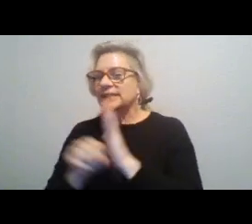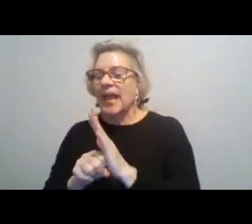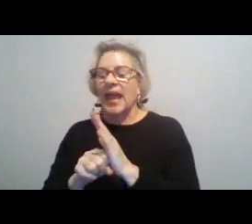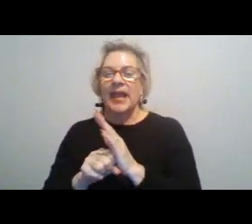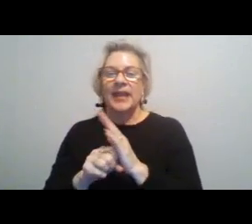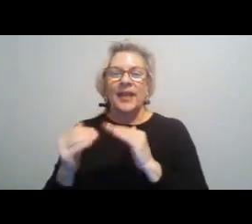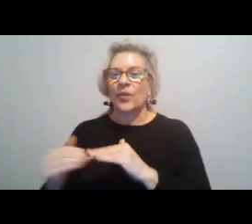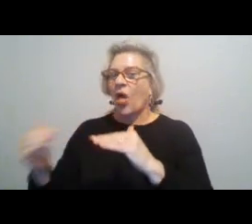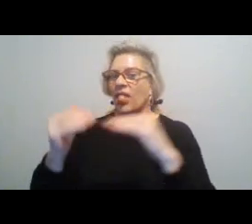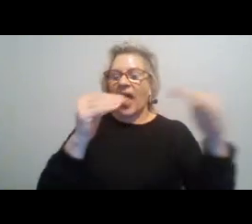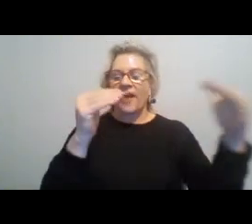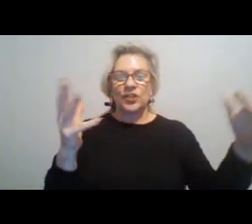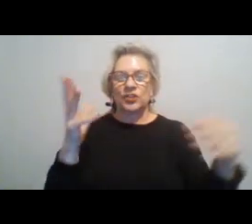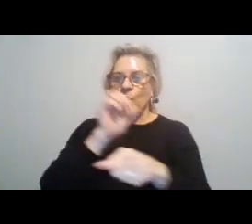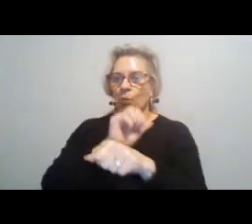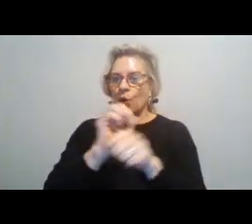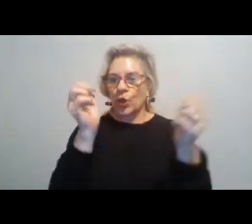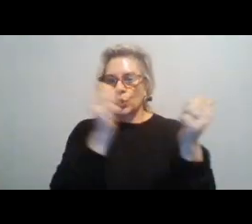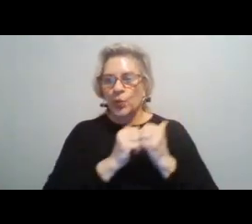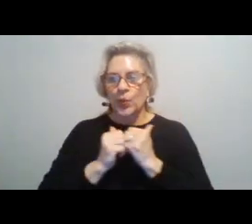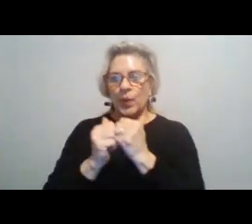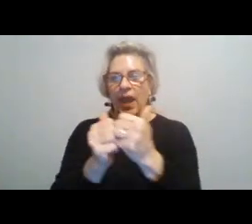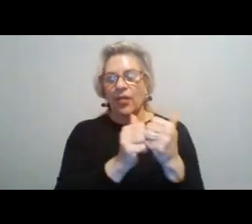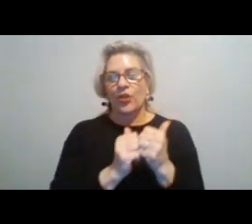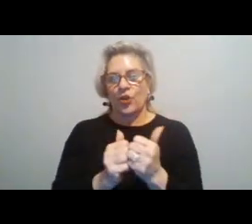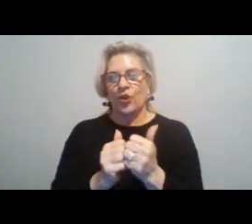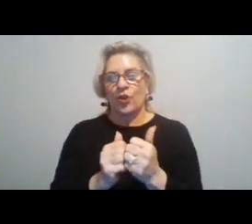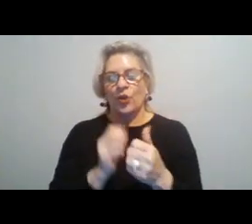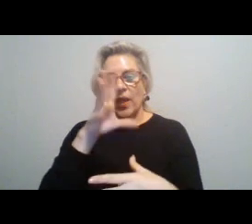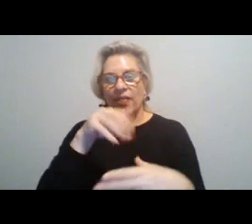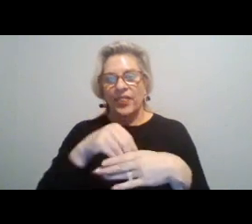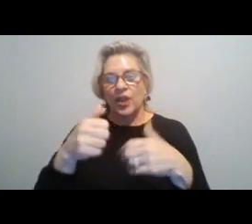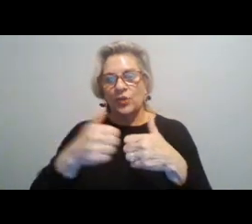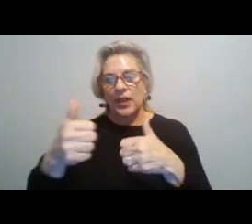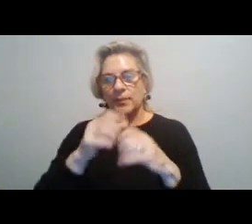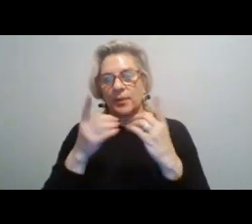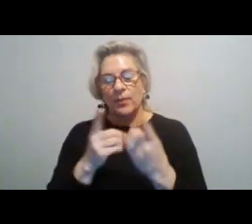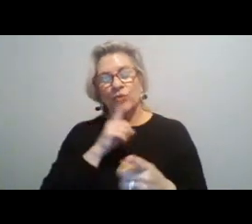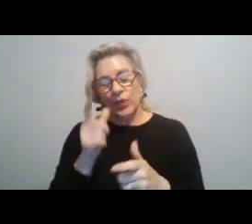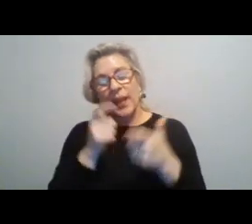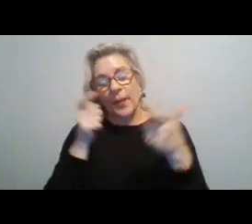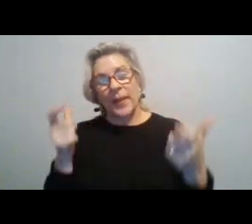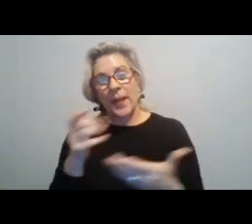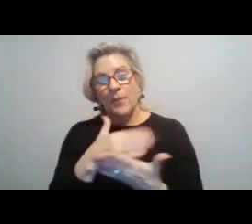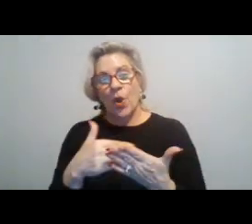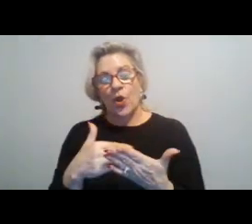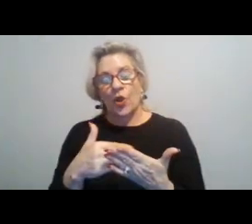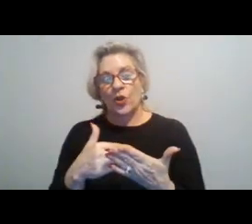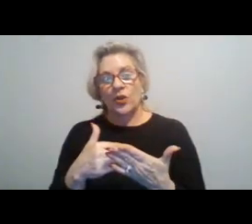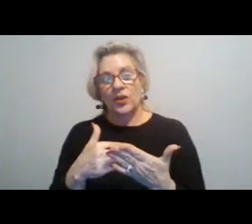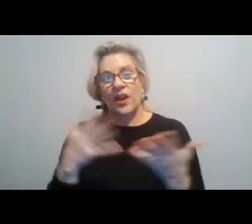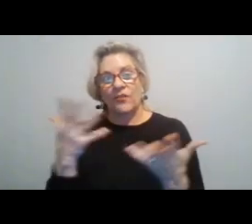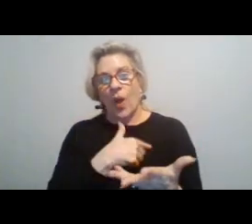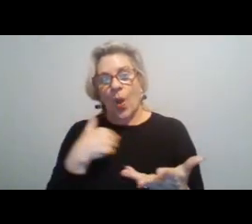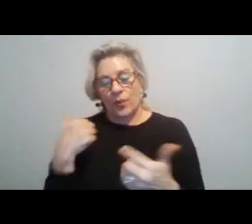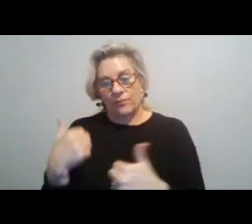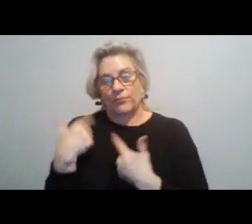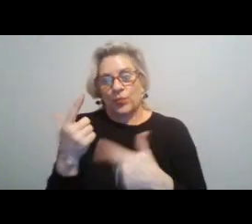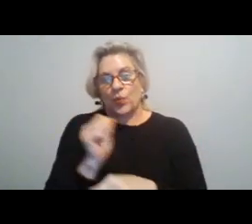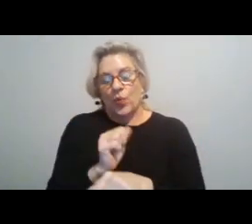include everyone within the transportation department. I mean, that's such a huge factor of what we're working with, to bring